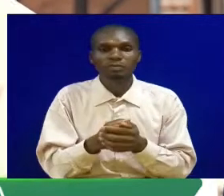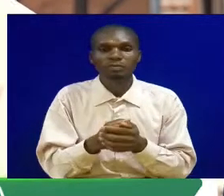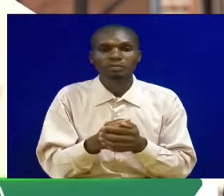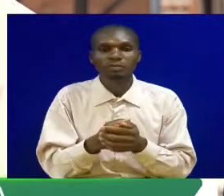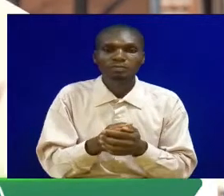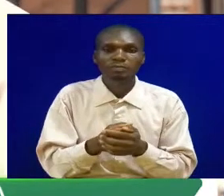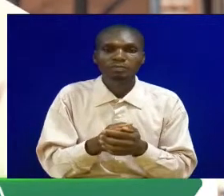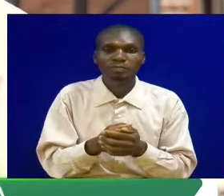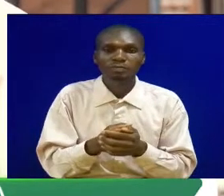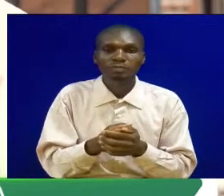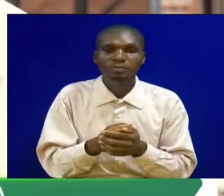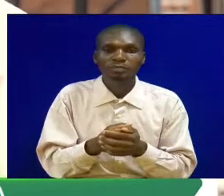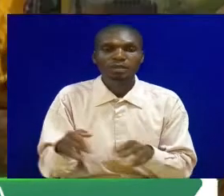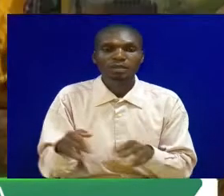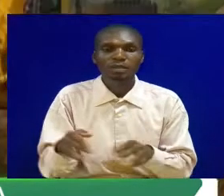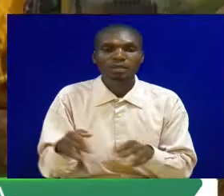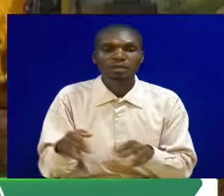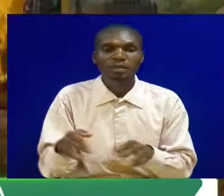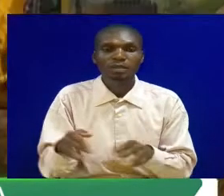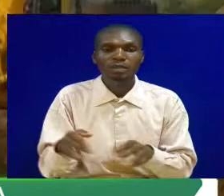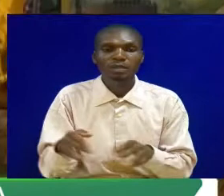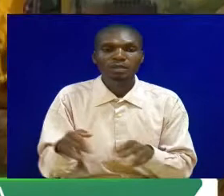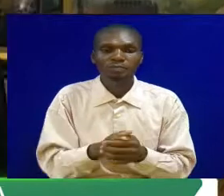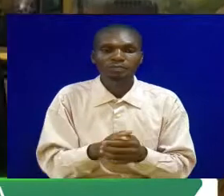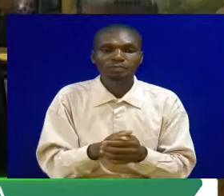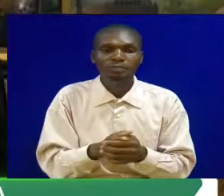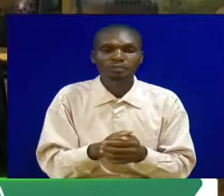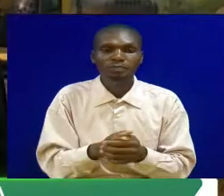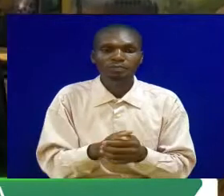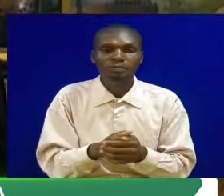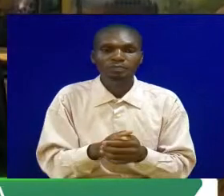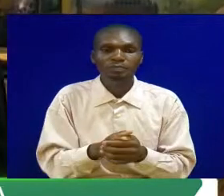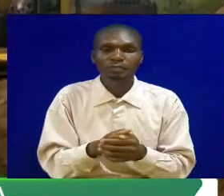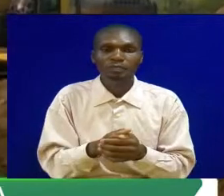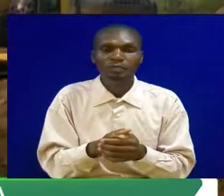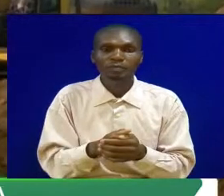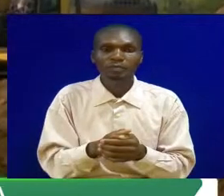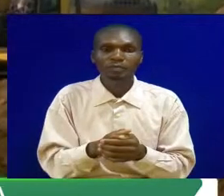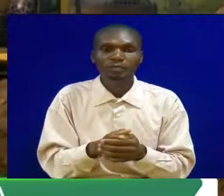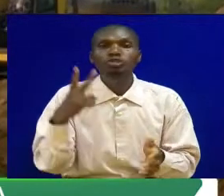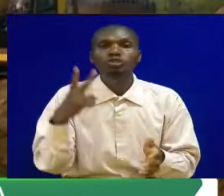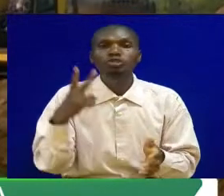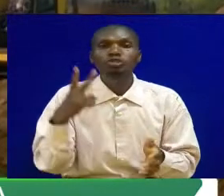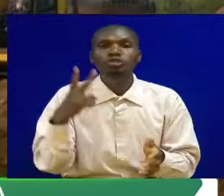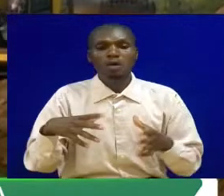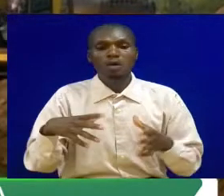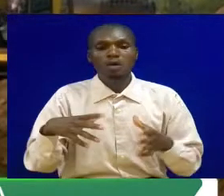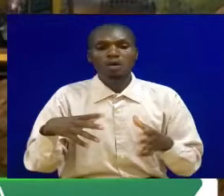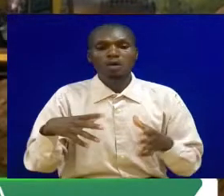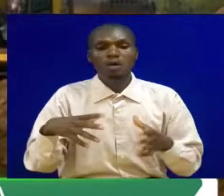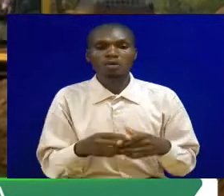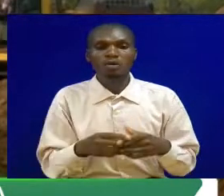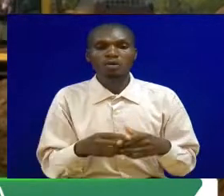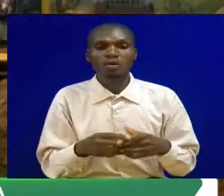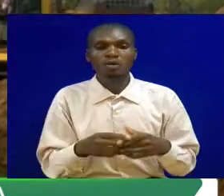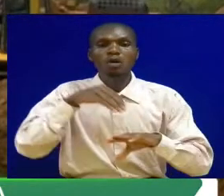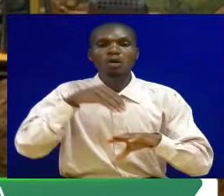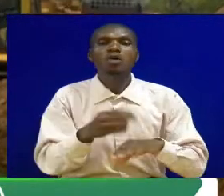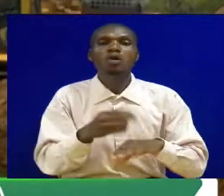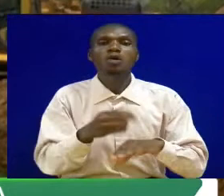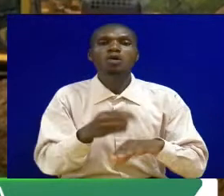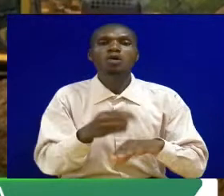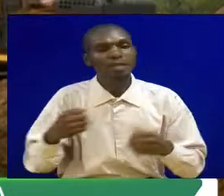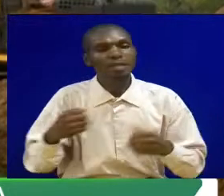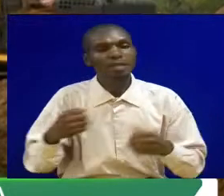buried under that bagasse. Omwanchwa omurigereri maikagega no abantu aho banyara kubwaterani gwari tukoria jumanne bagendrete gasi yawe yakira